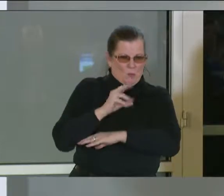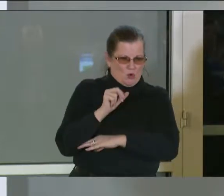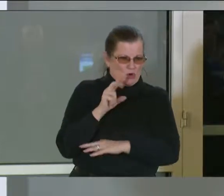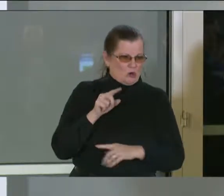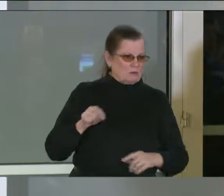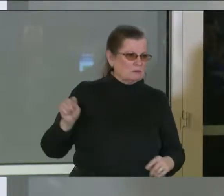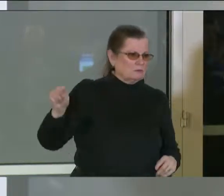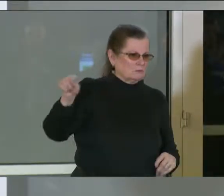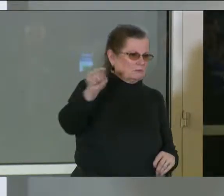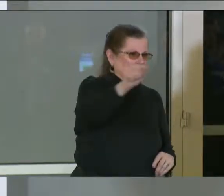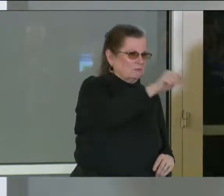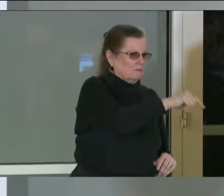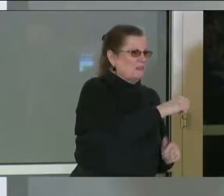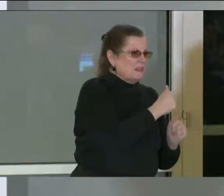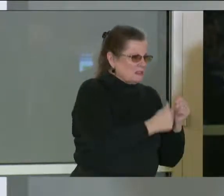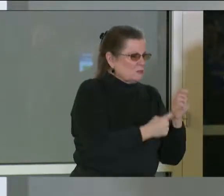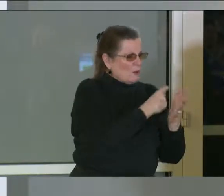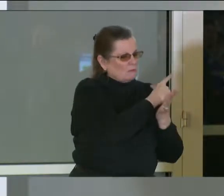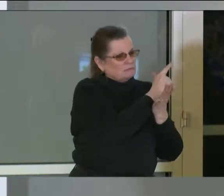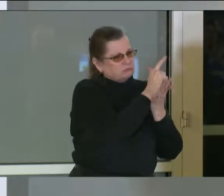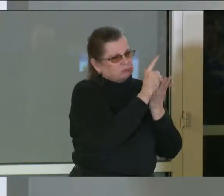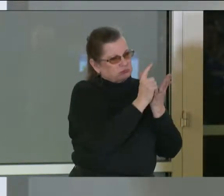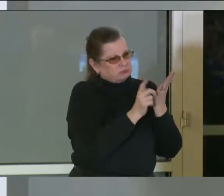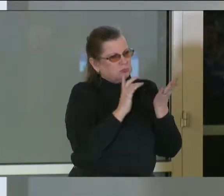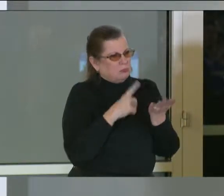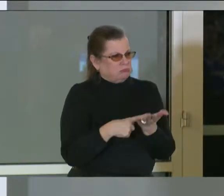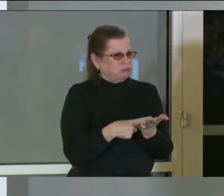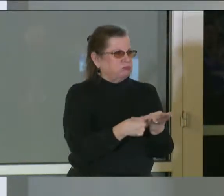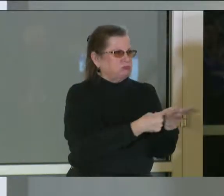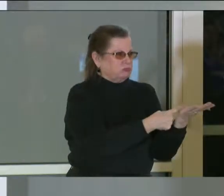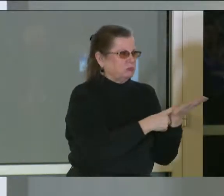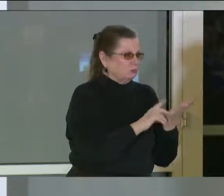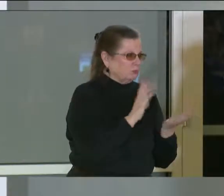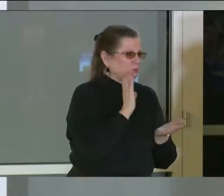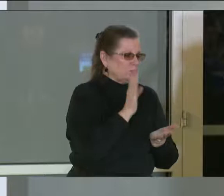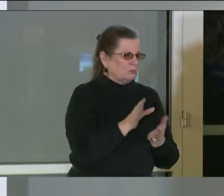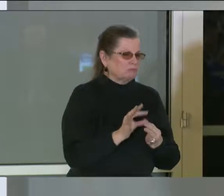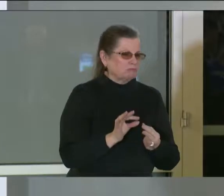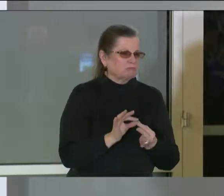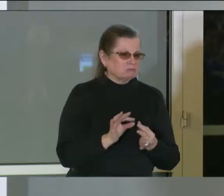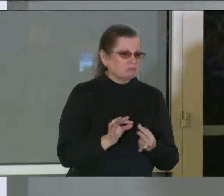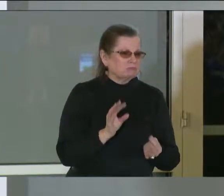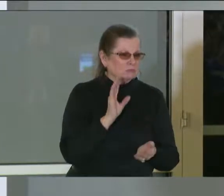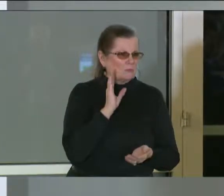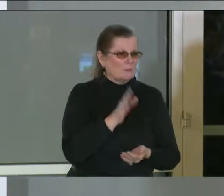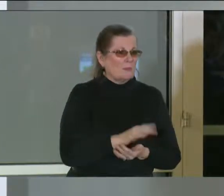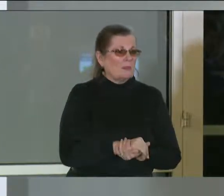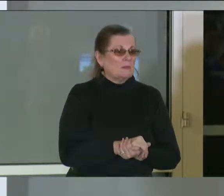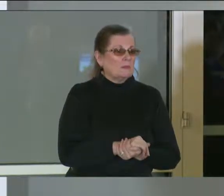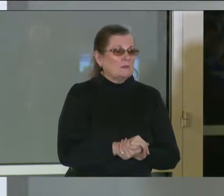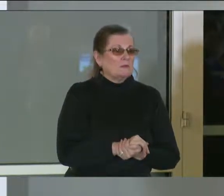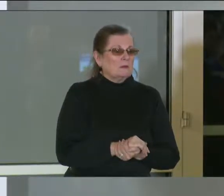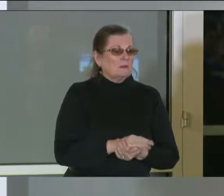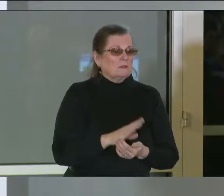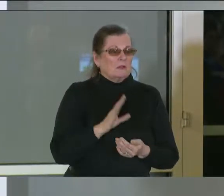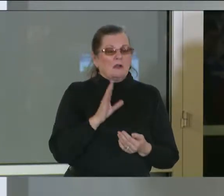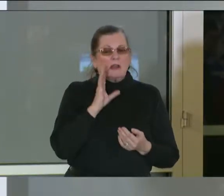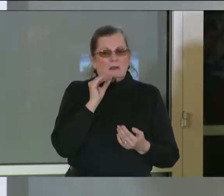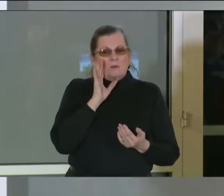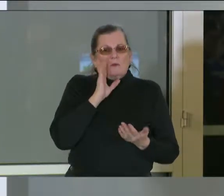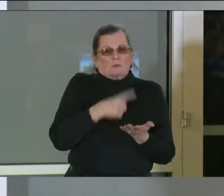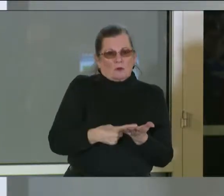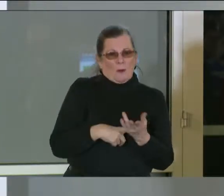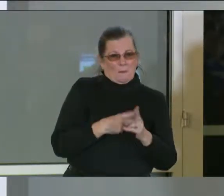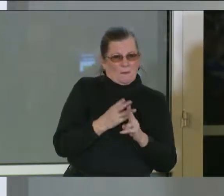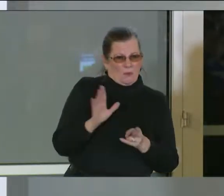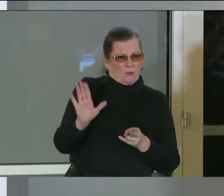them a little bit more about what they do cluster by cluster and what is funded within their cluster budgets. But without further ado, I want to welcome up